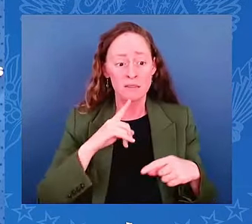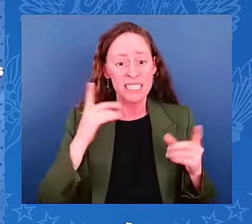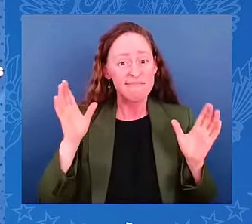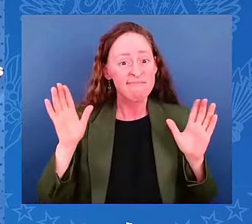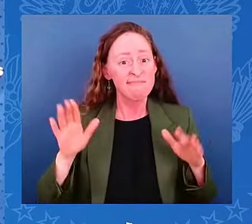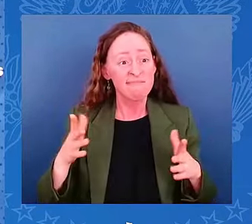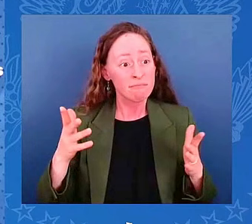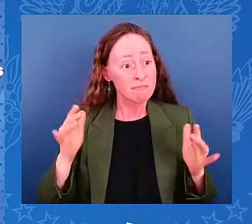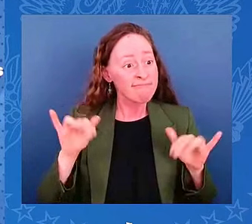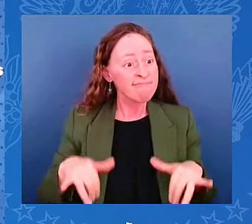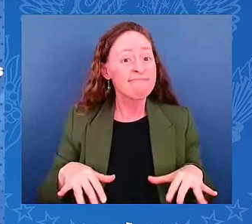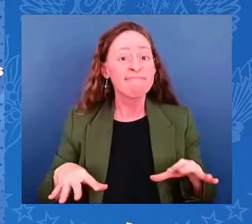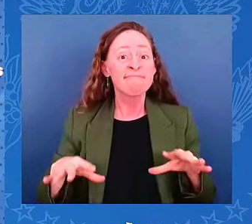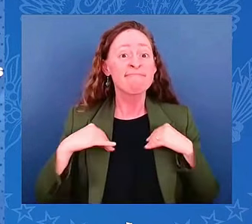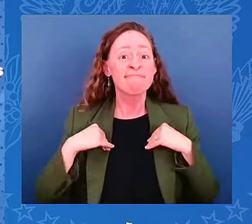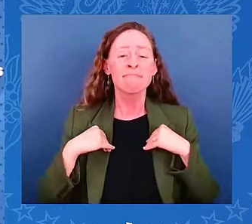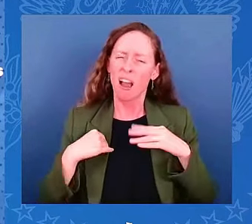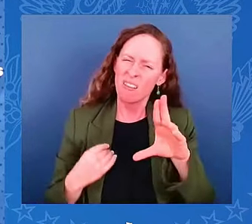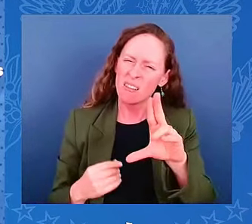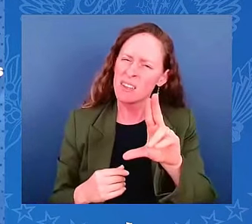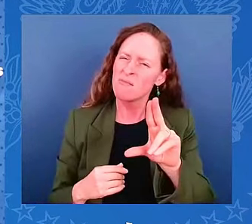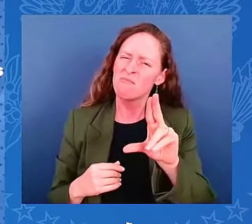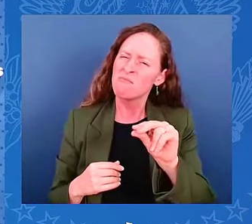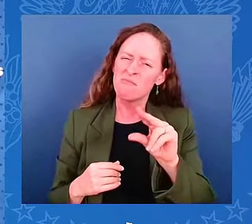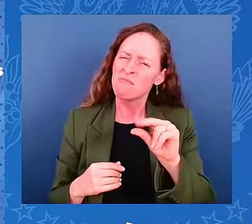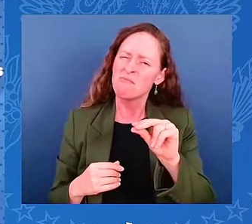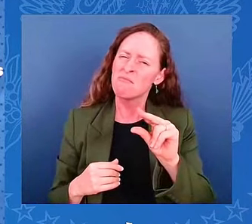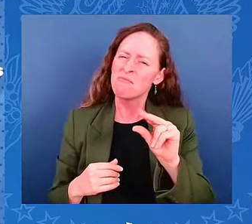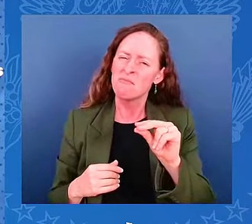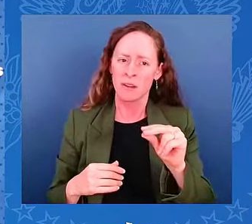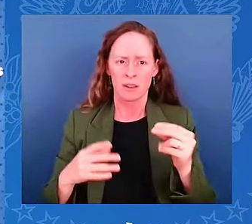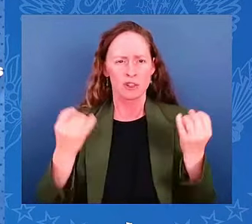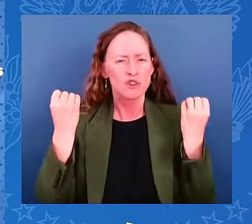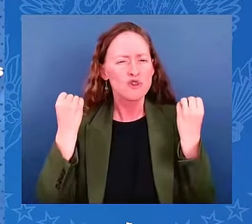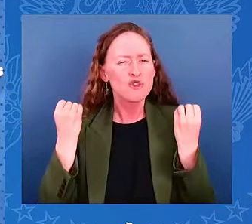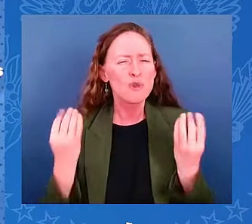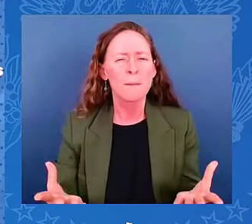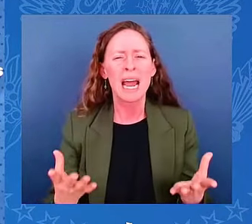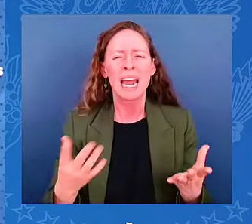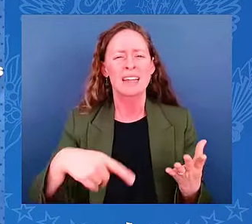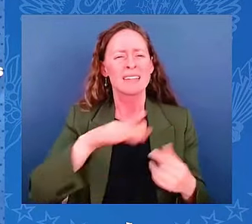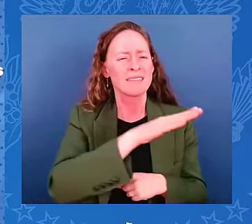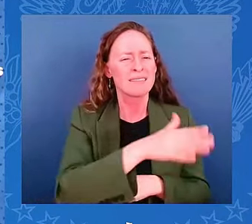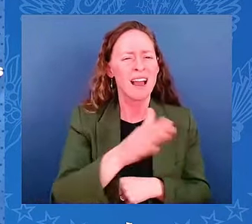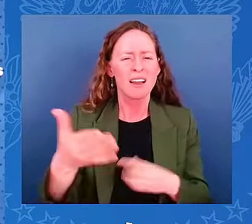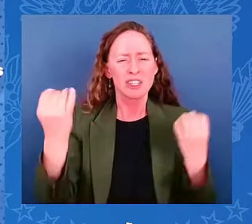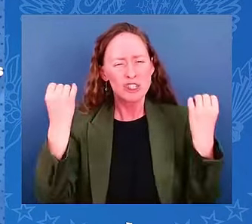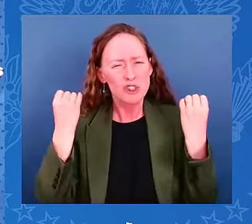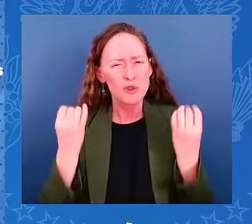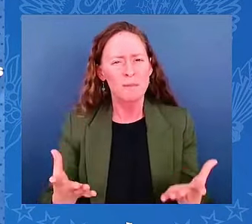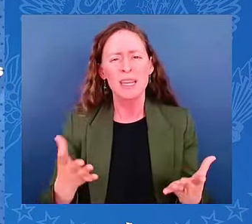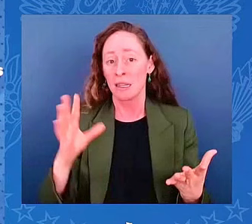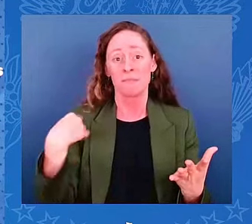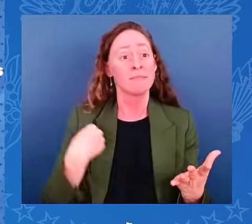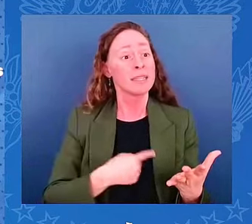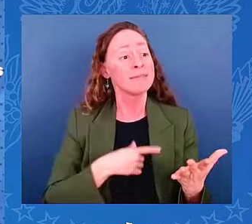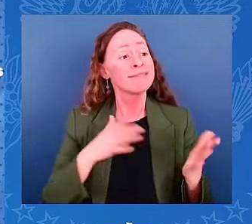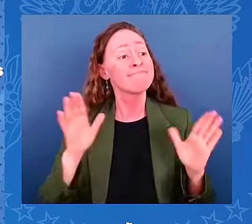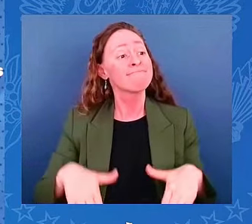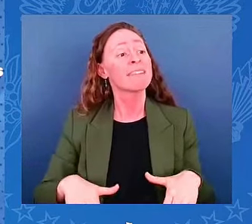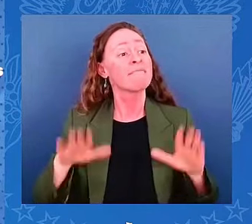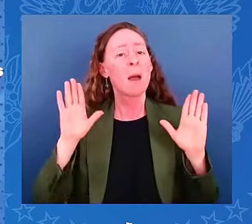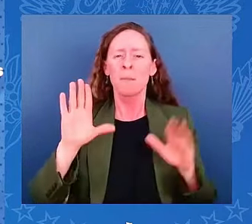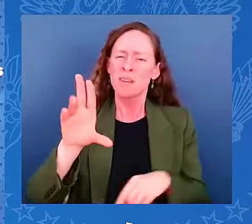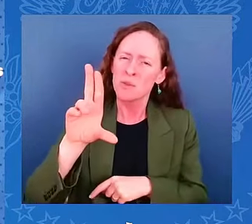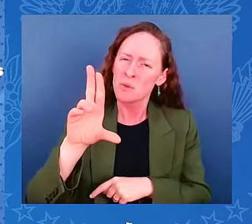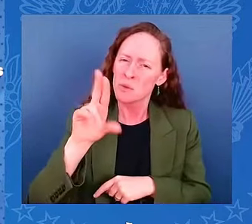the lives lost and all those who are still there to save, we're going to get there. I have no illusions about how difficult it may be, but I